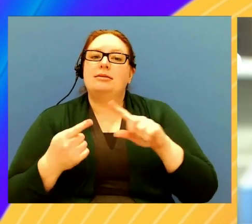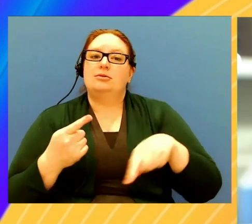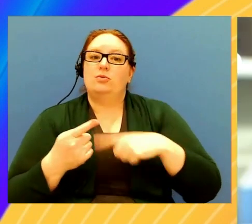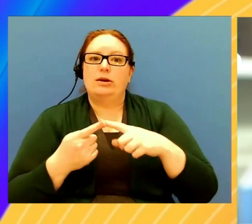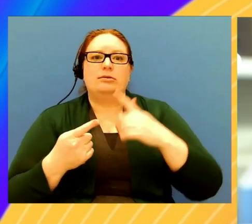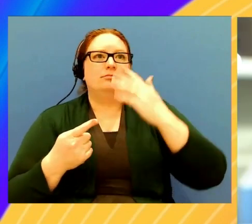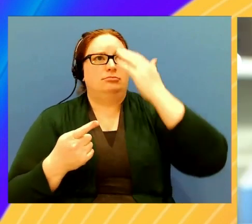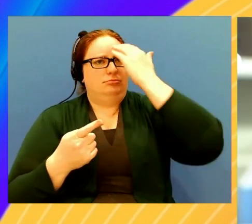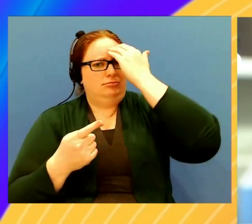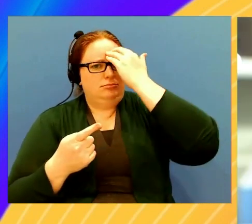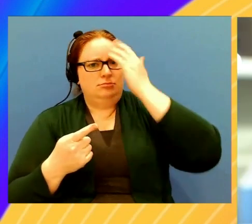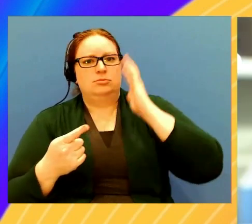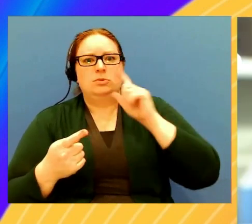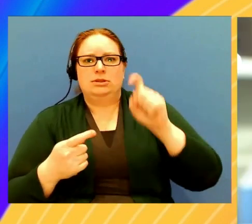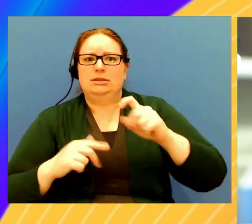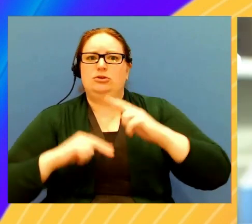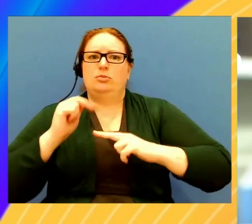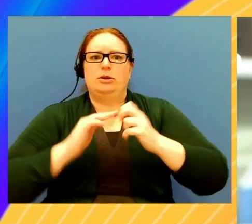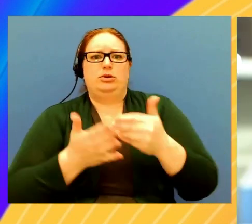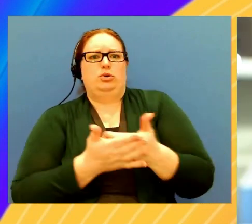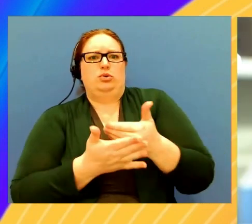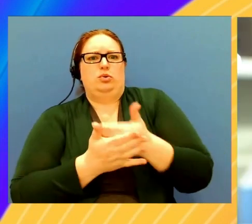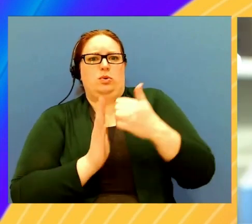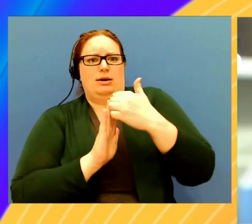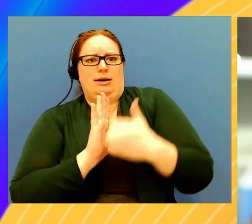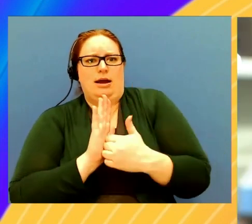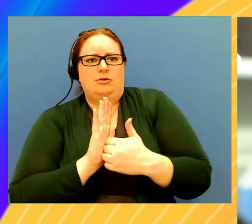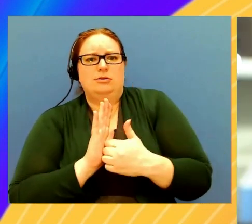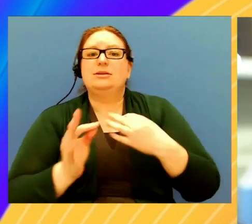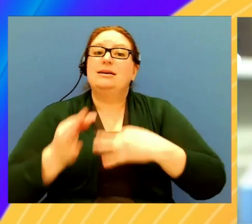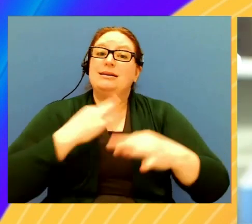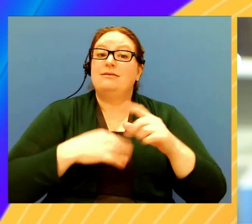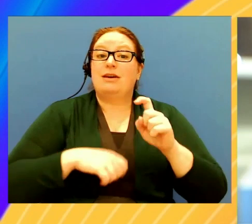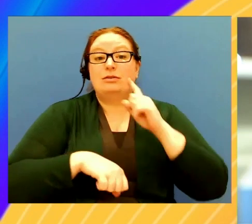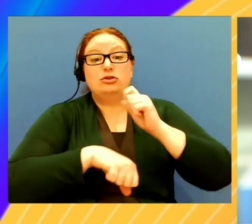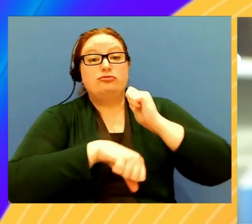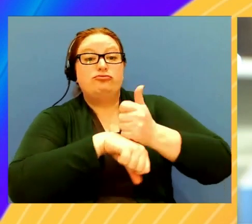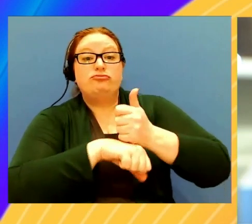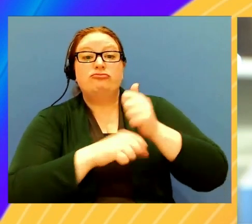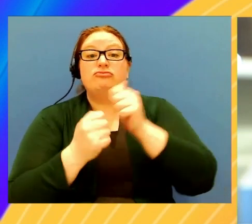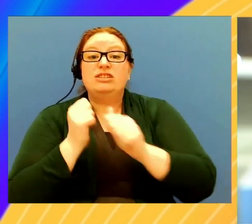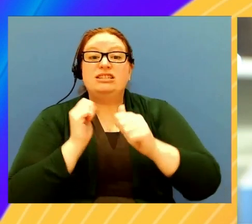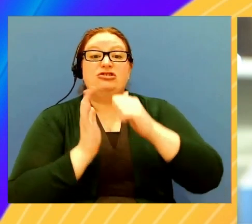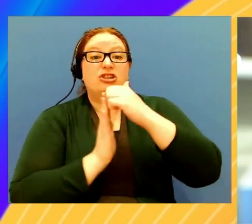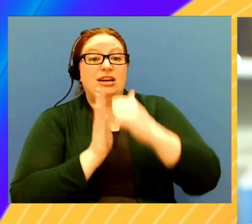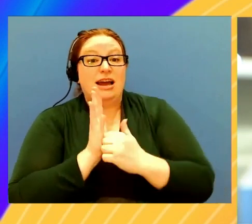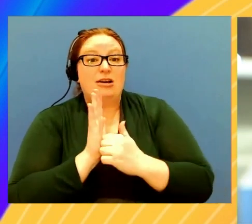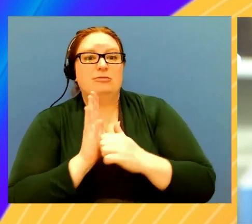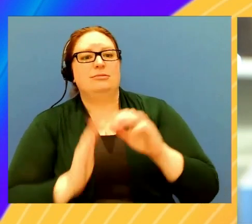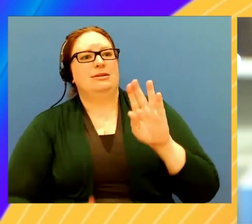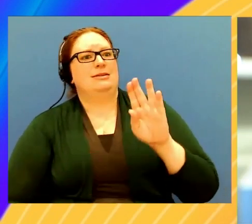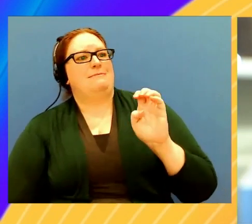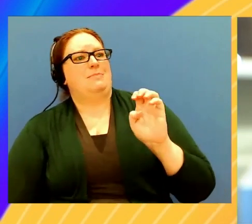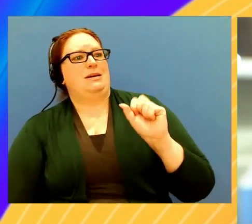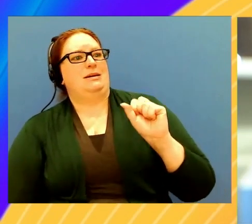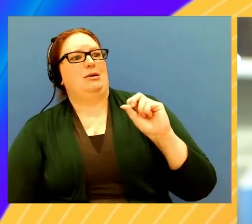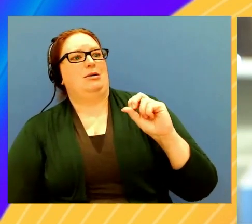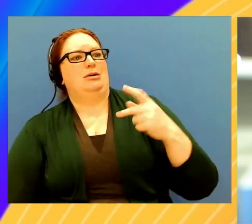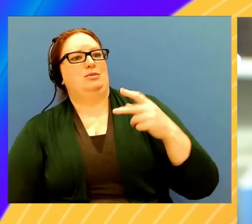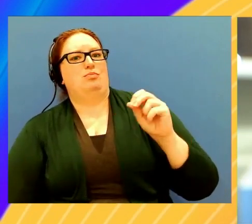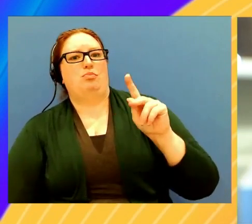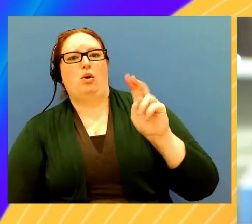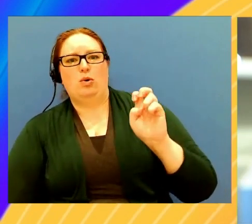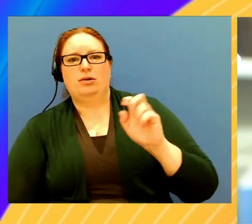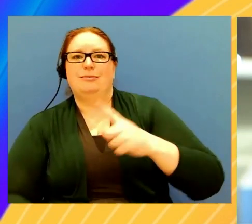you're going to need to build new accounts, rather than having to configure or set up each account bespoke or one at a time. You set up